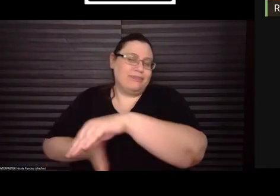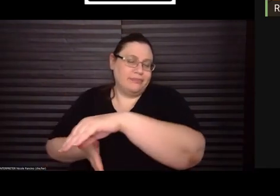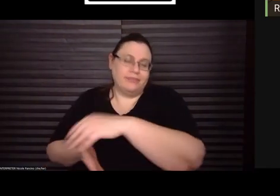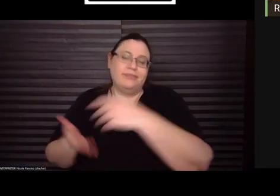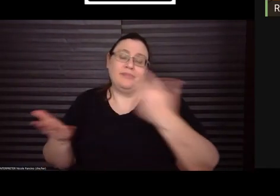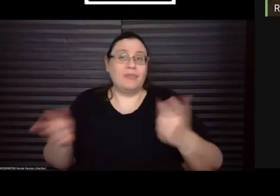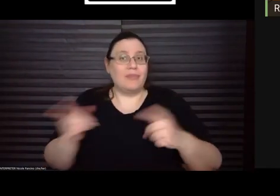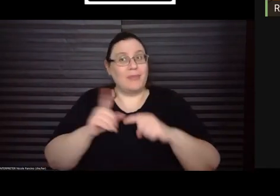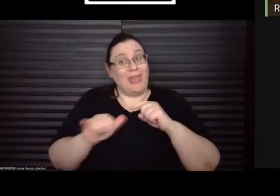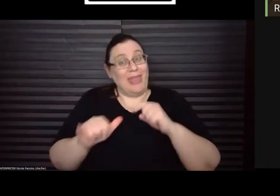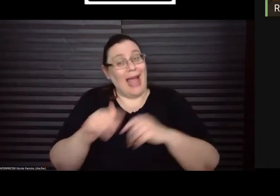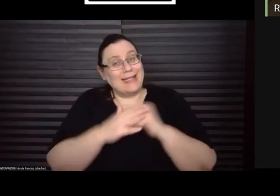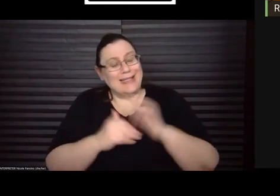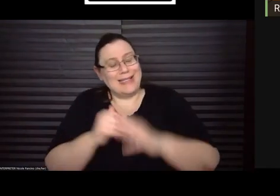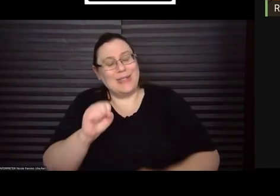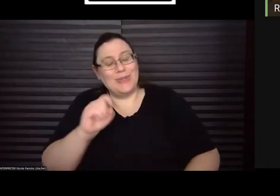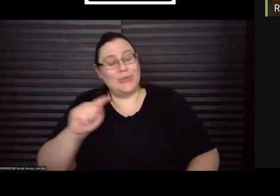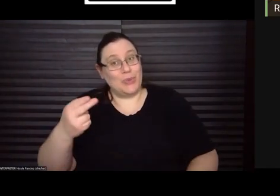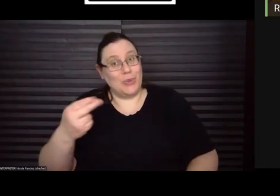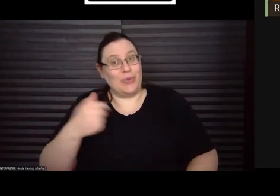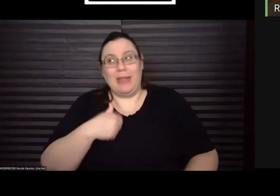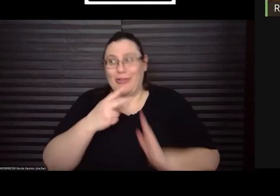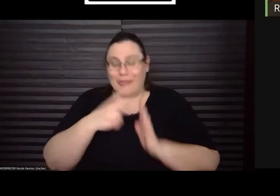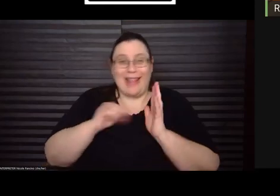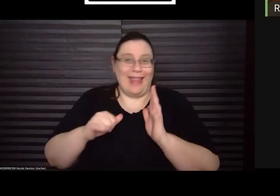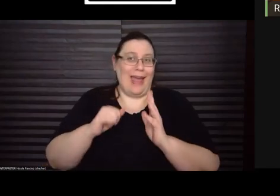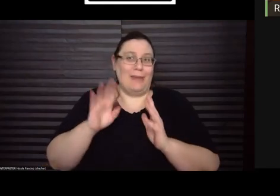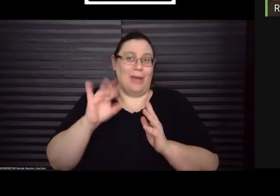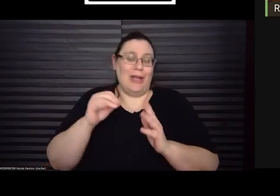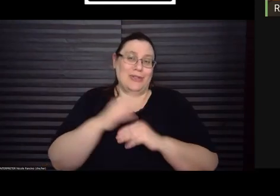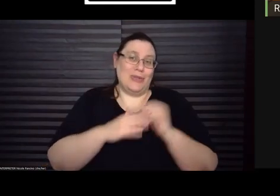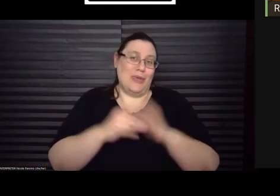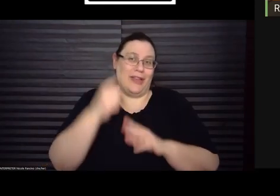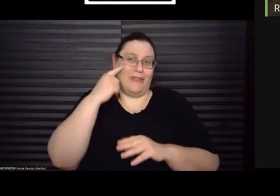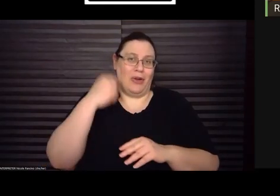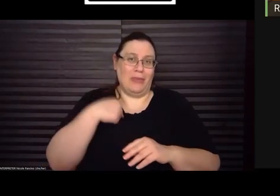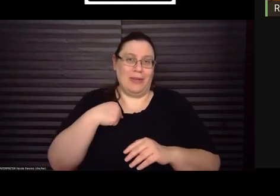But I found that soothing. I find reading this biography soothing.